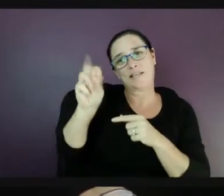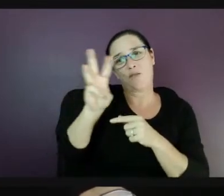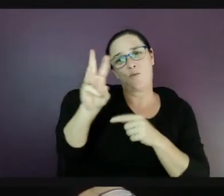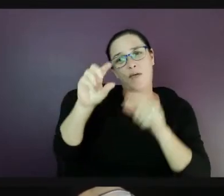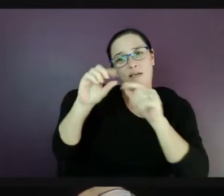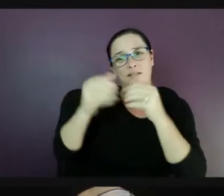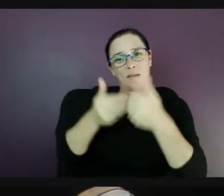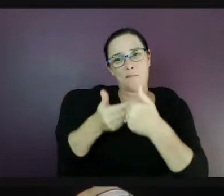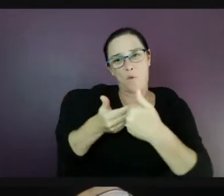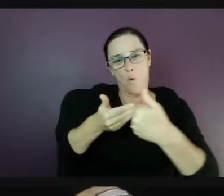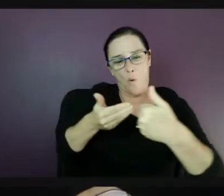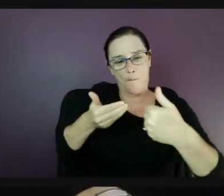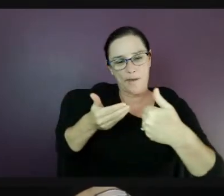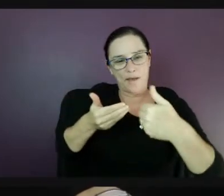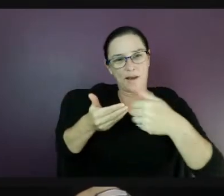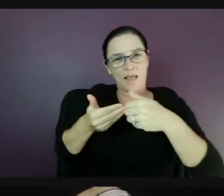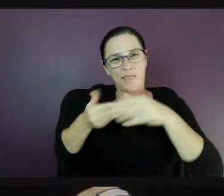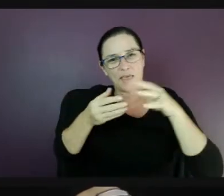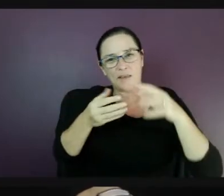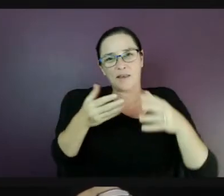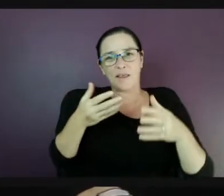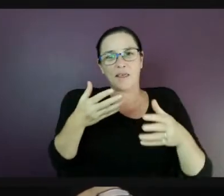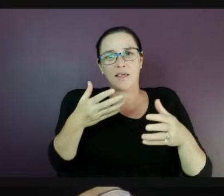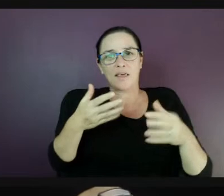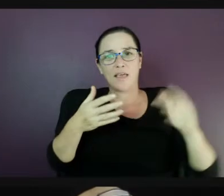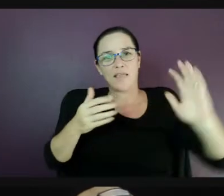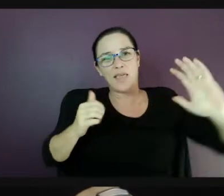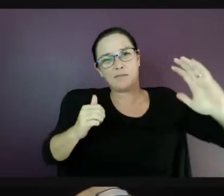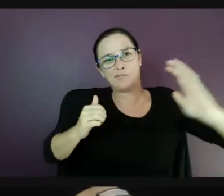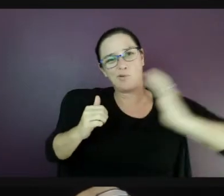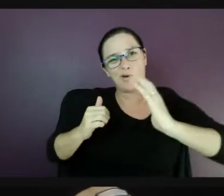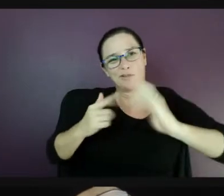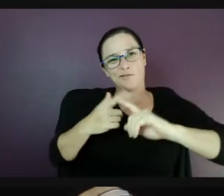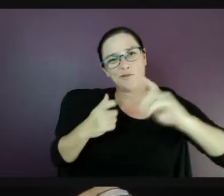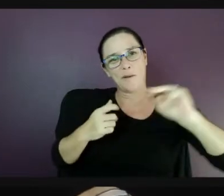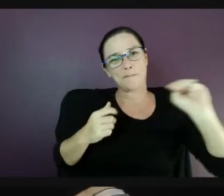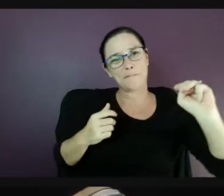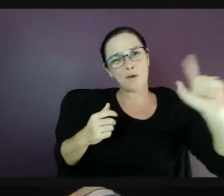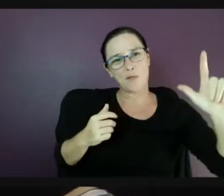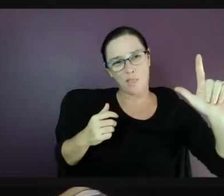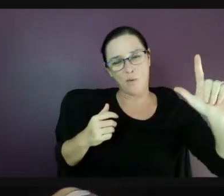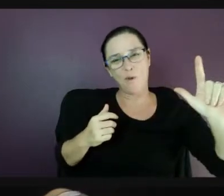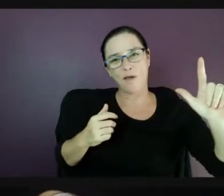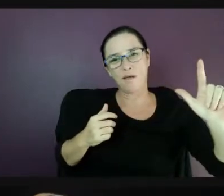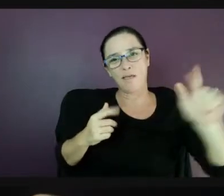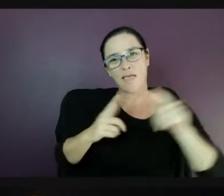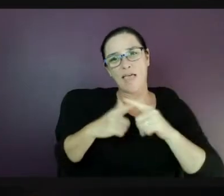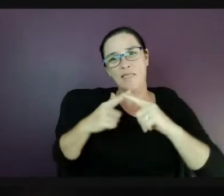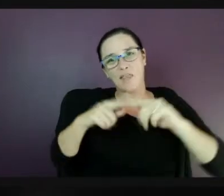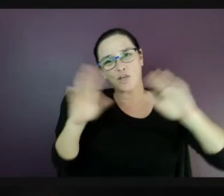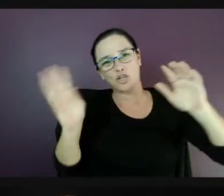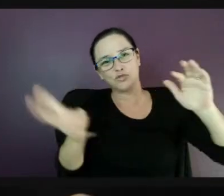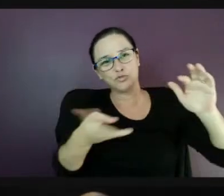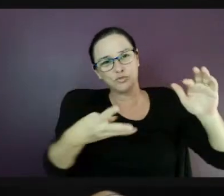way. Before it had been kept closed by Mauna Loa, pushing over it. As it moves out of the way, then essentially can drain that intrusion from the